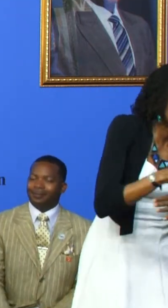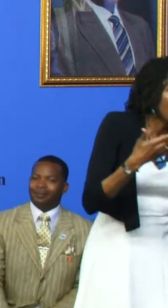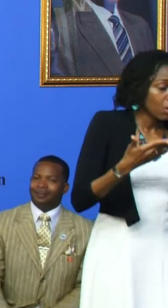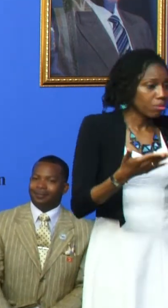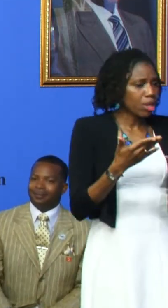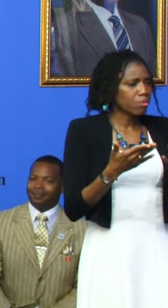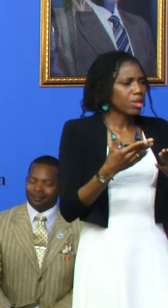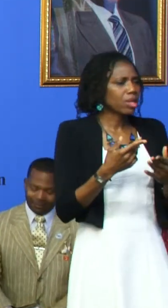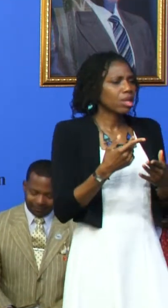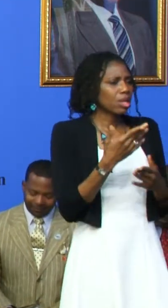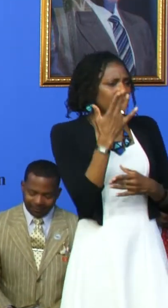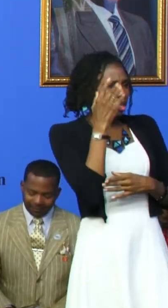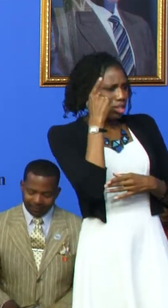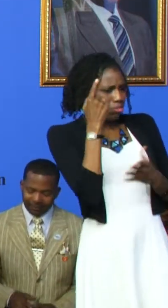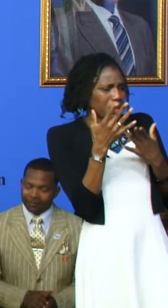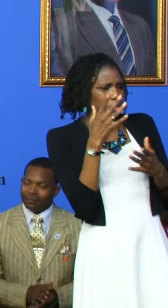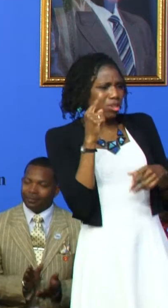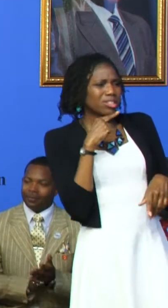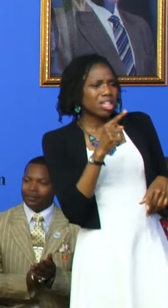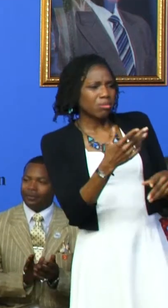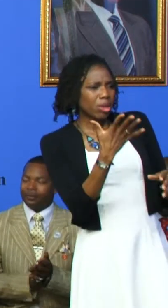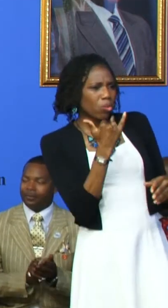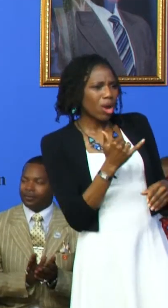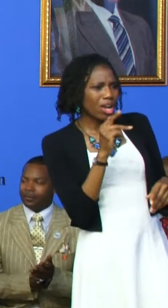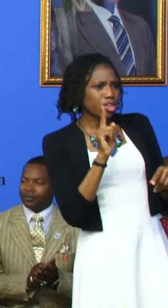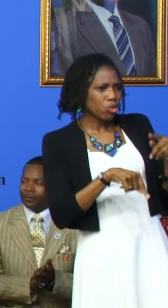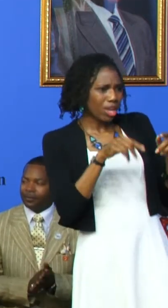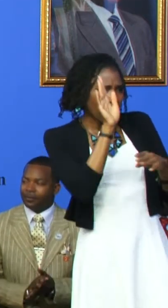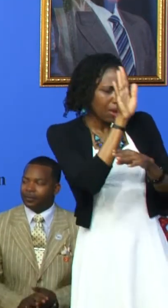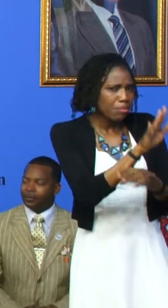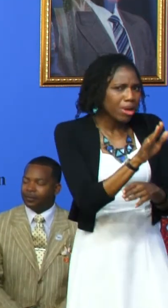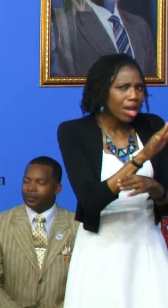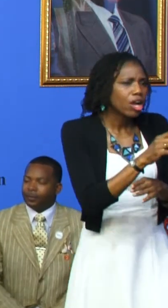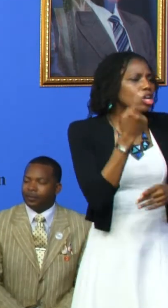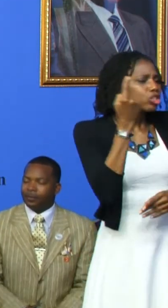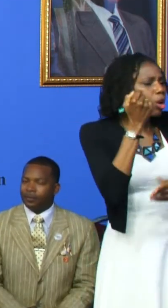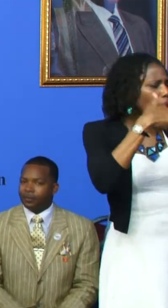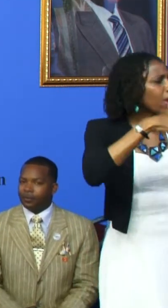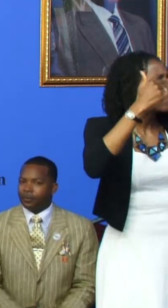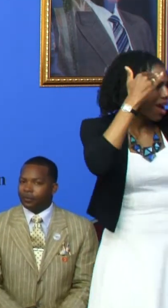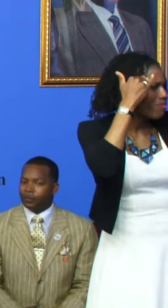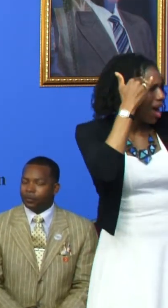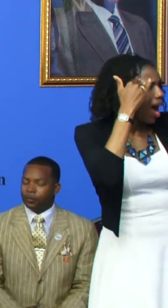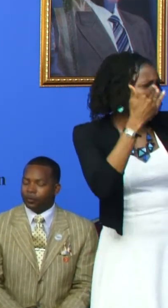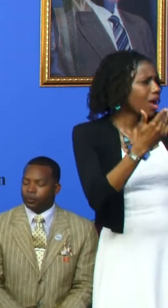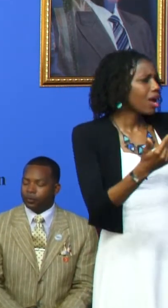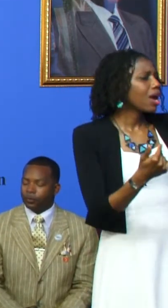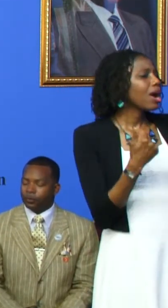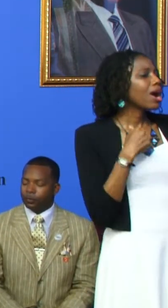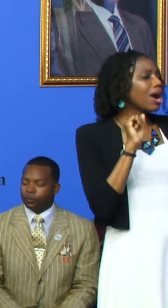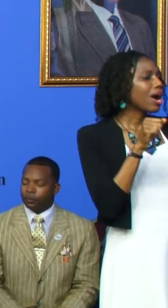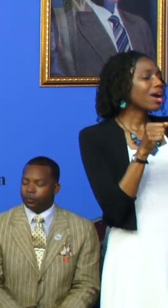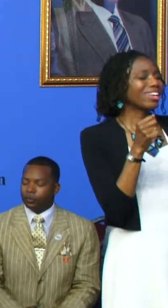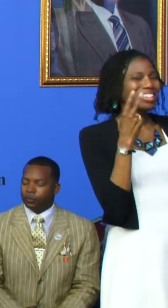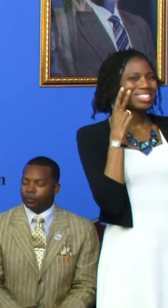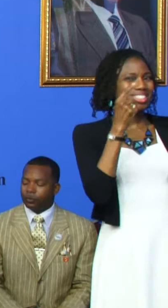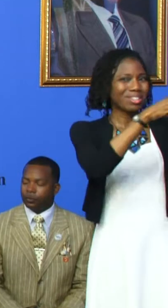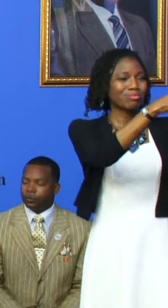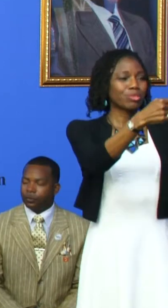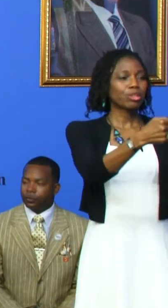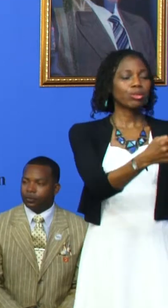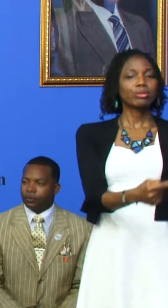me why you won't get down. Somewhere in my mind, I can see the three guys